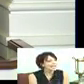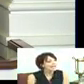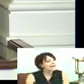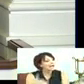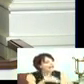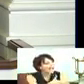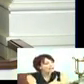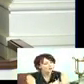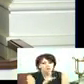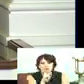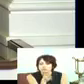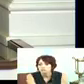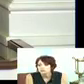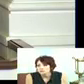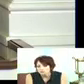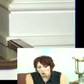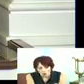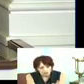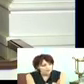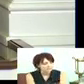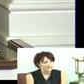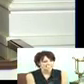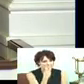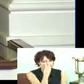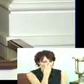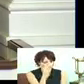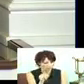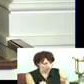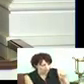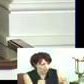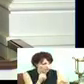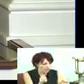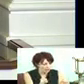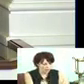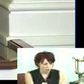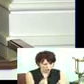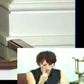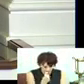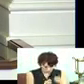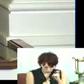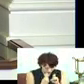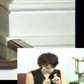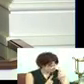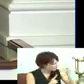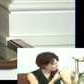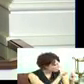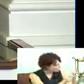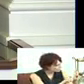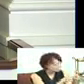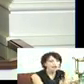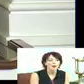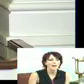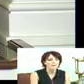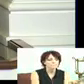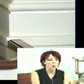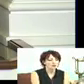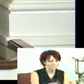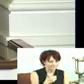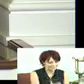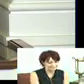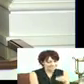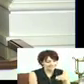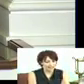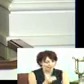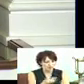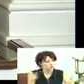time. It is so important. Doubting and asking questions are important steps to spiritual growth.